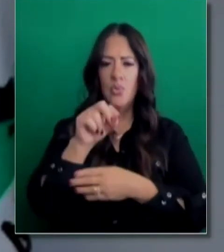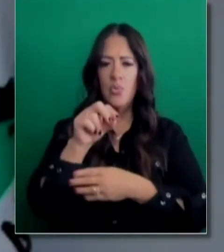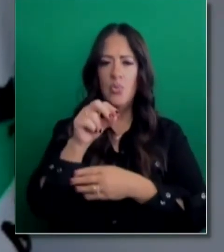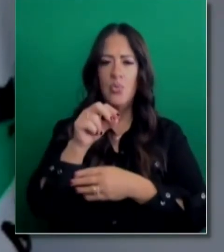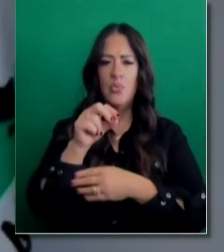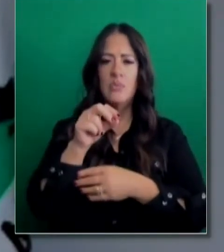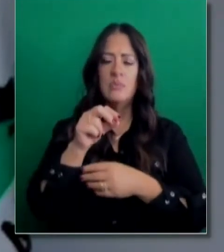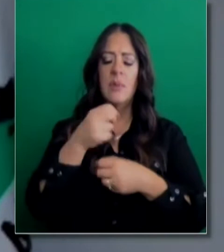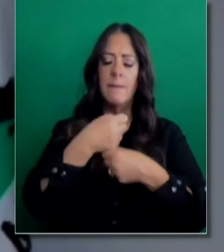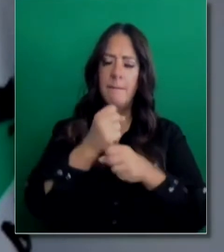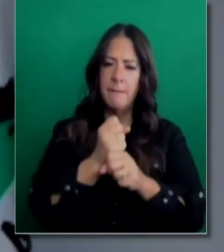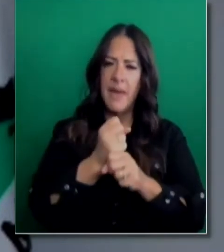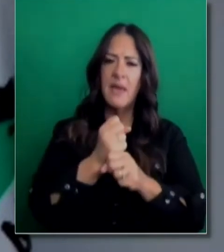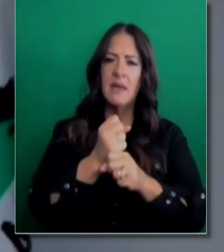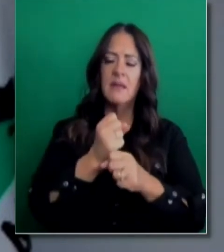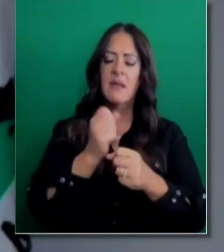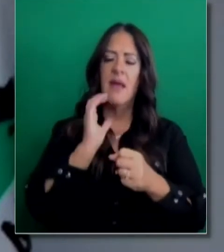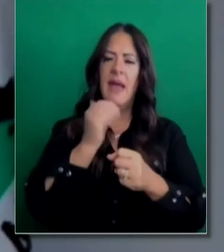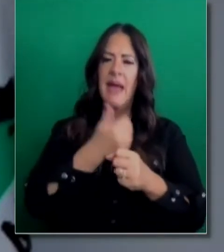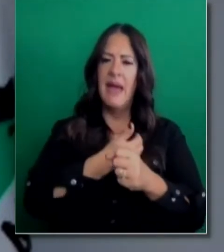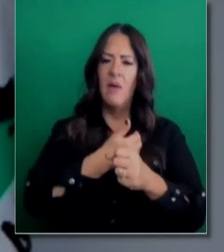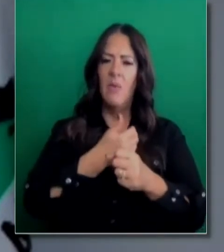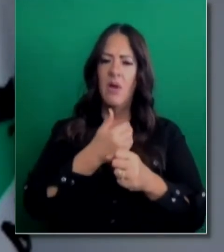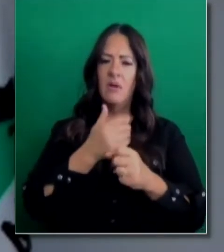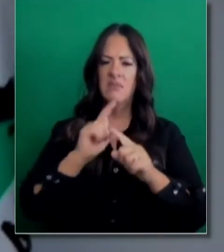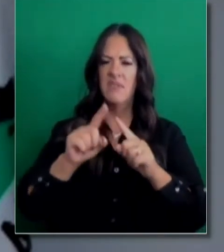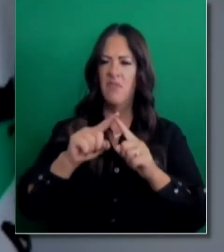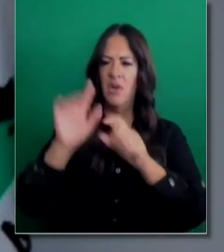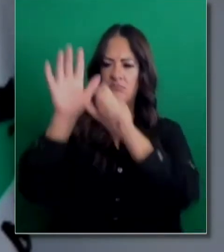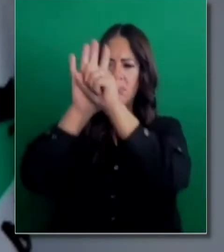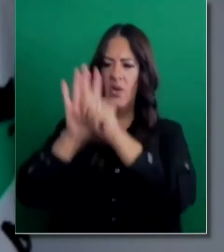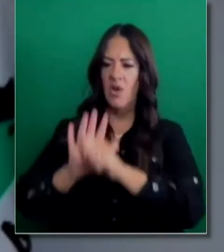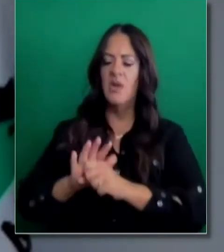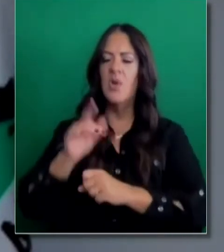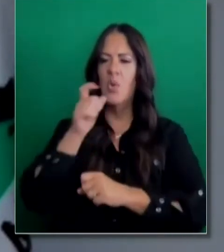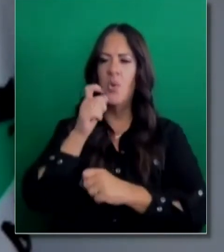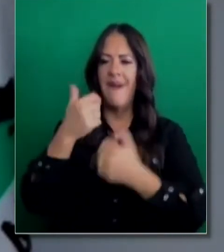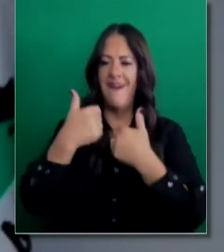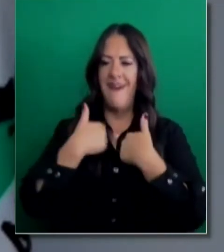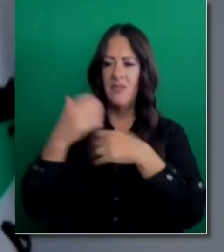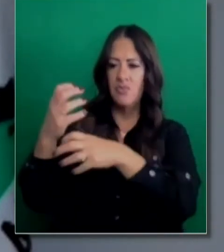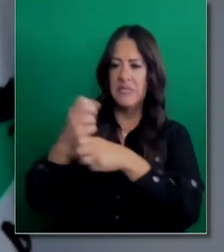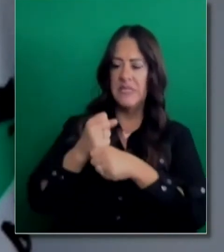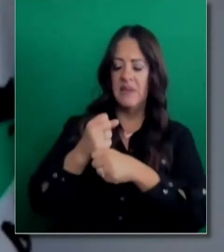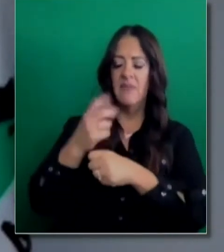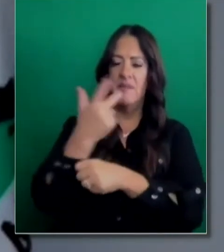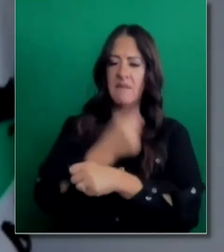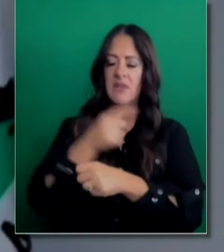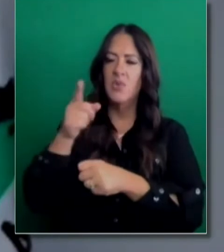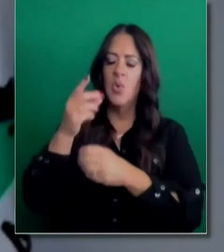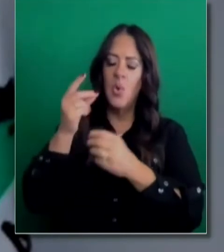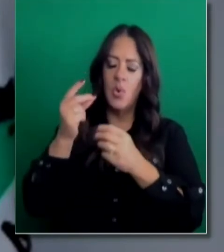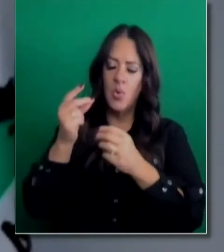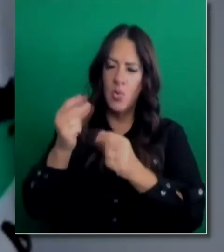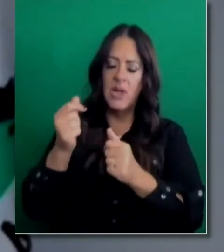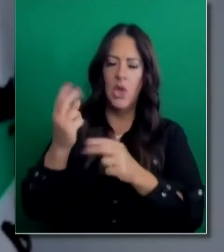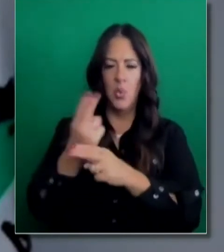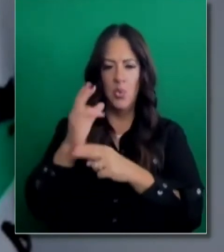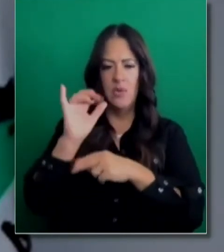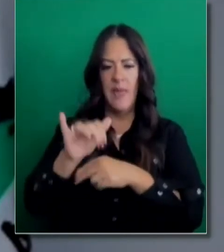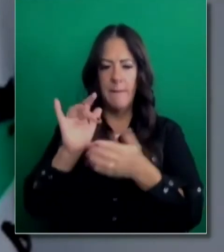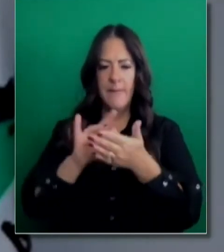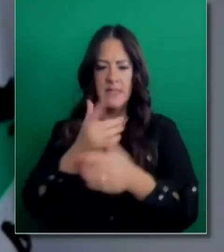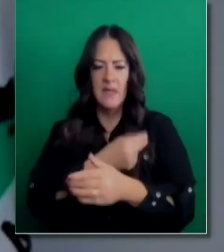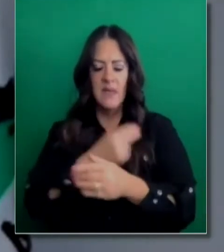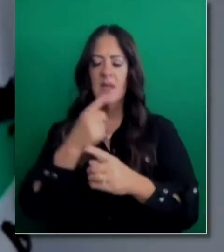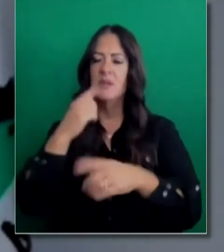an ability for a number of our vaccinators to work through that as quickly as possible. We recognize that